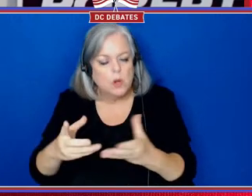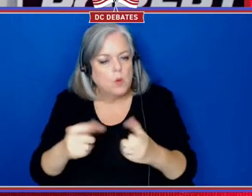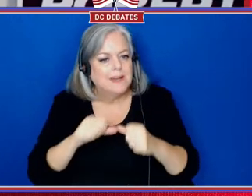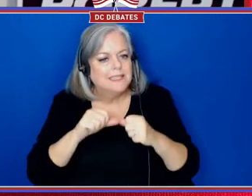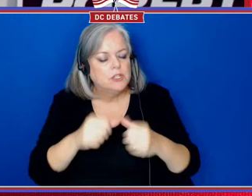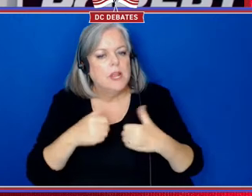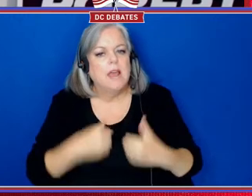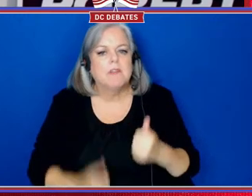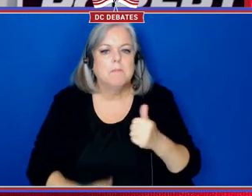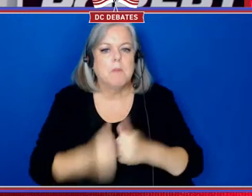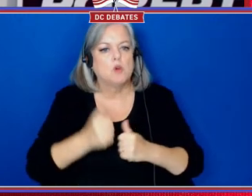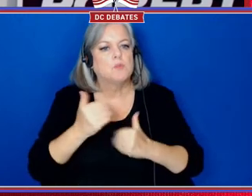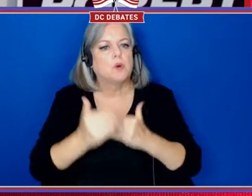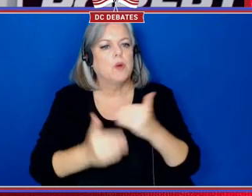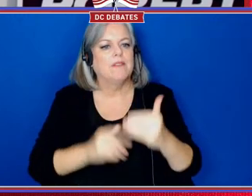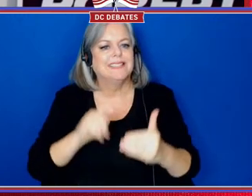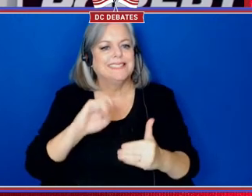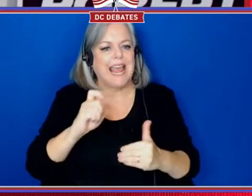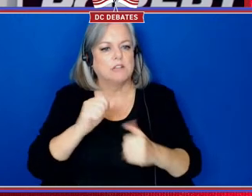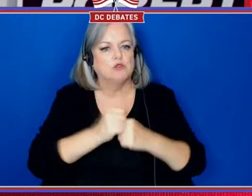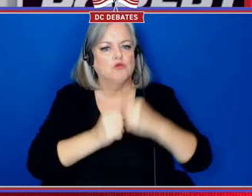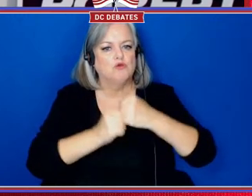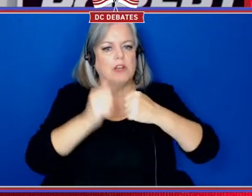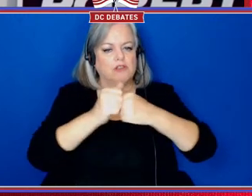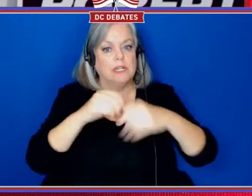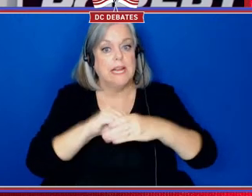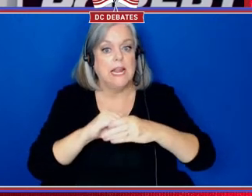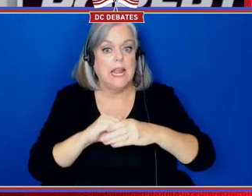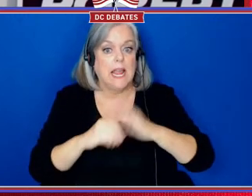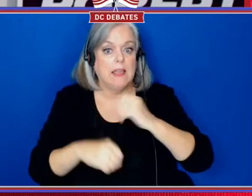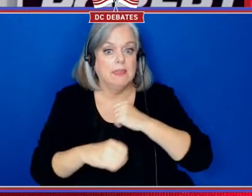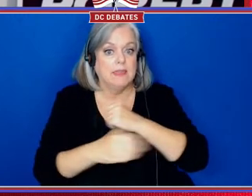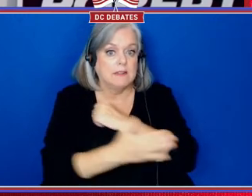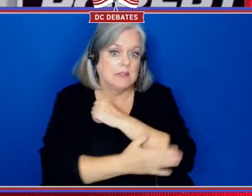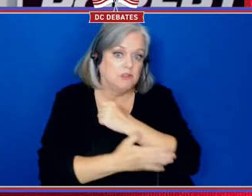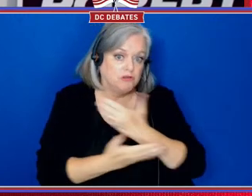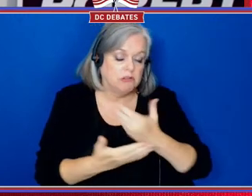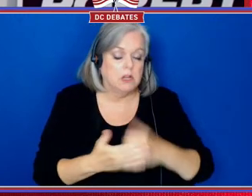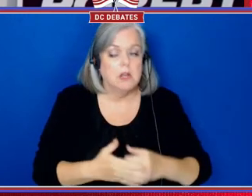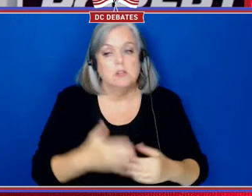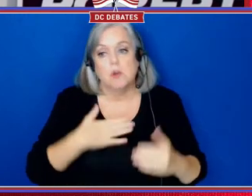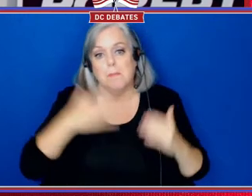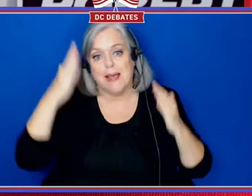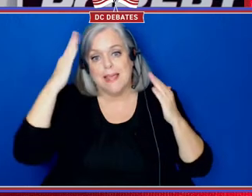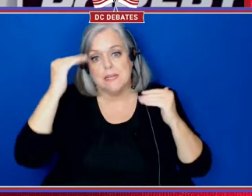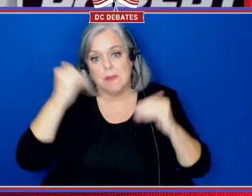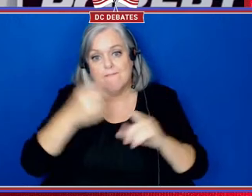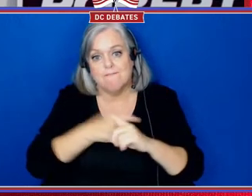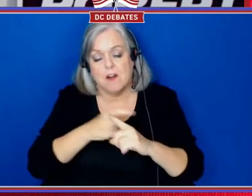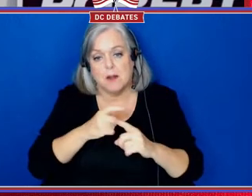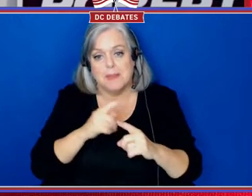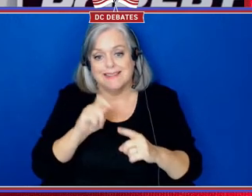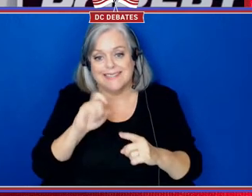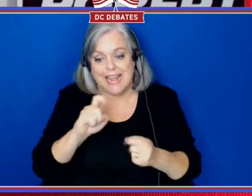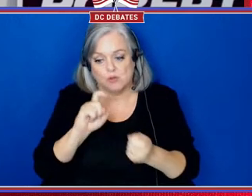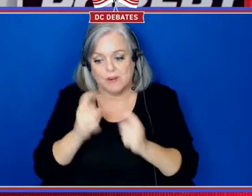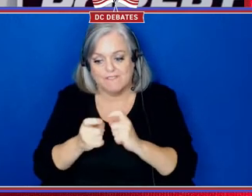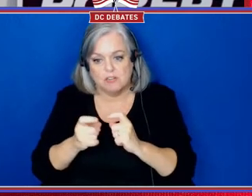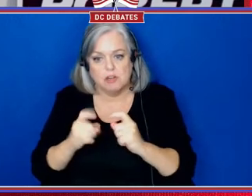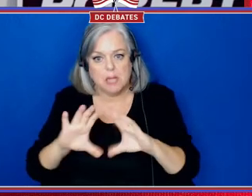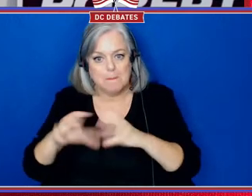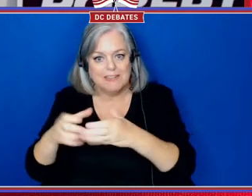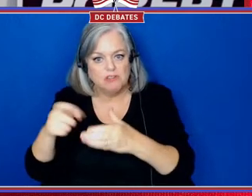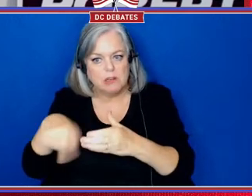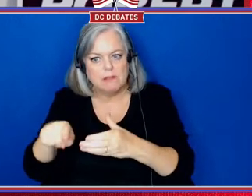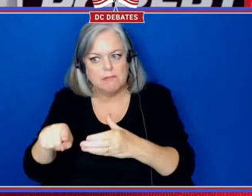structure in the district of in the nation. And so my expectation from the Tax Revision Commission is that they are going to send us